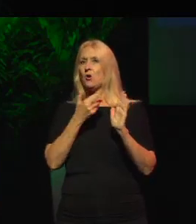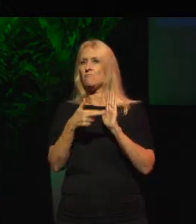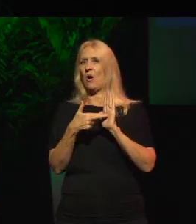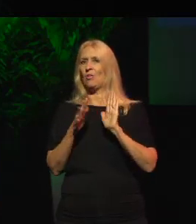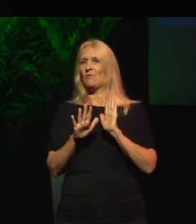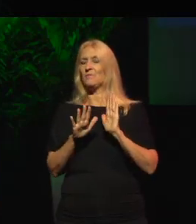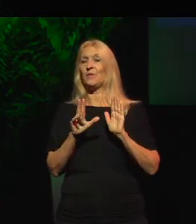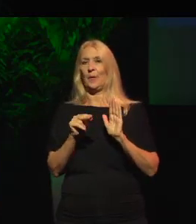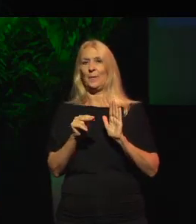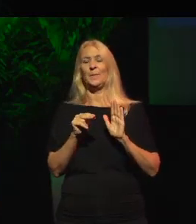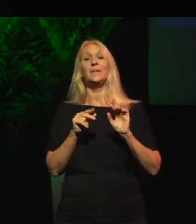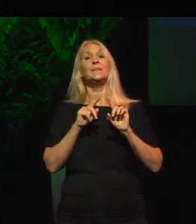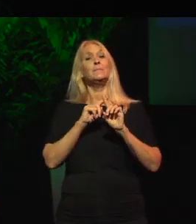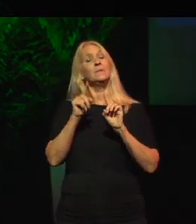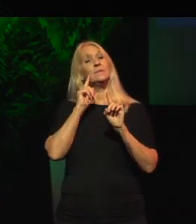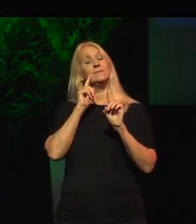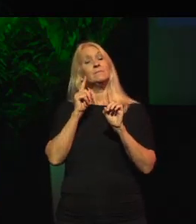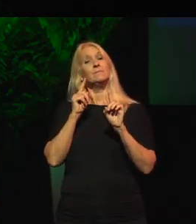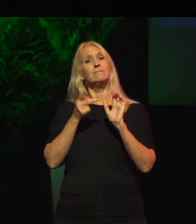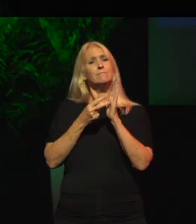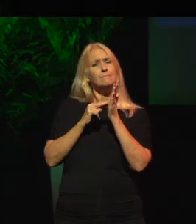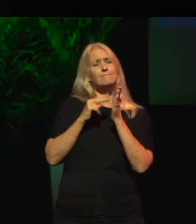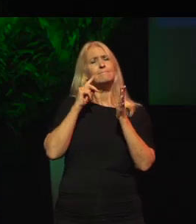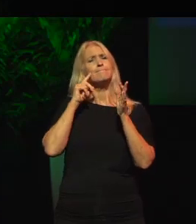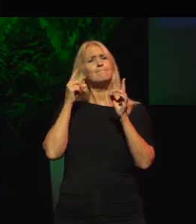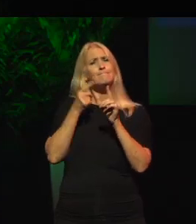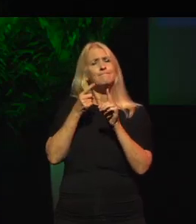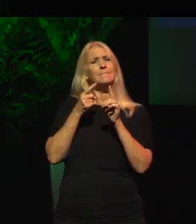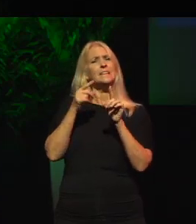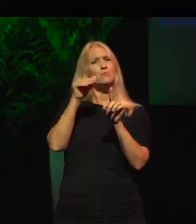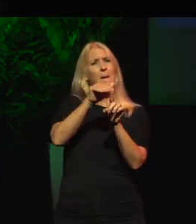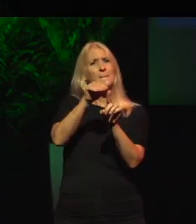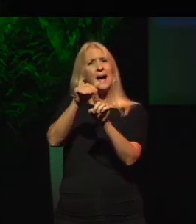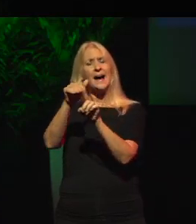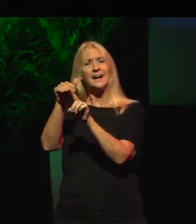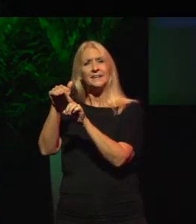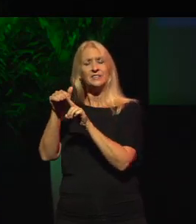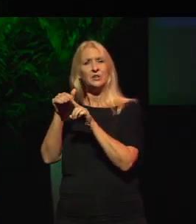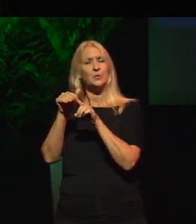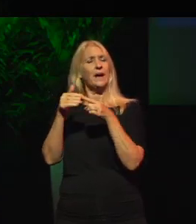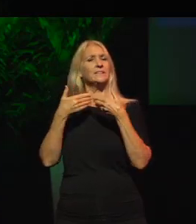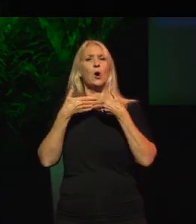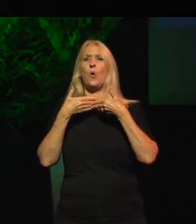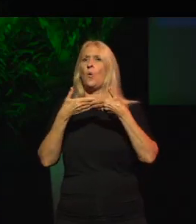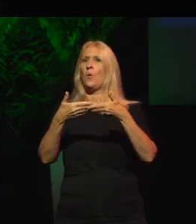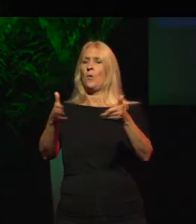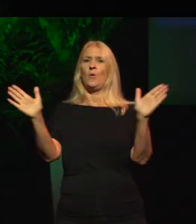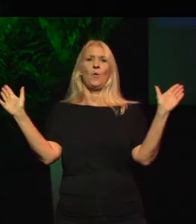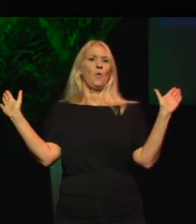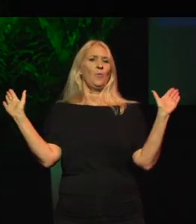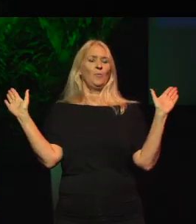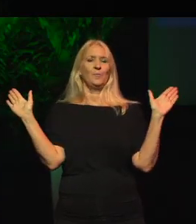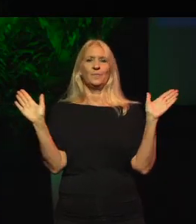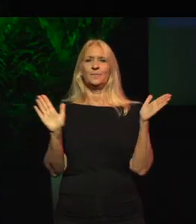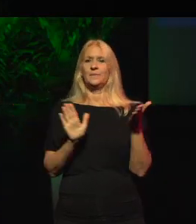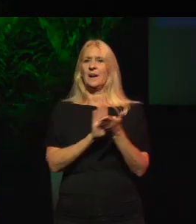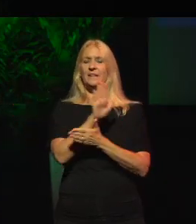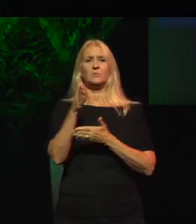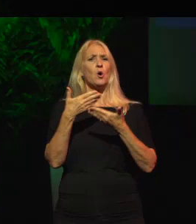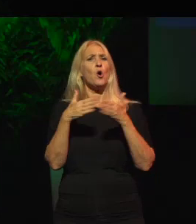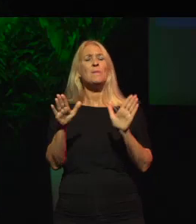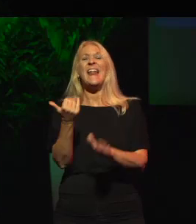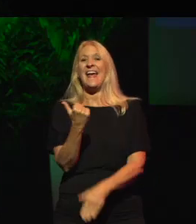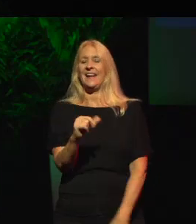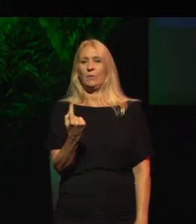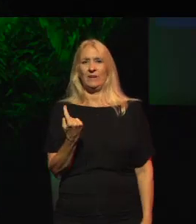My intent today is to remind us of our mission and our role as an open door institution. We are open to